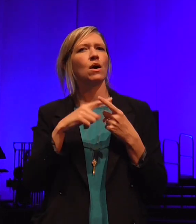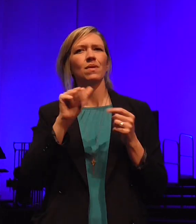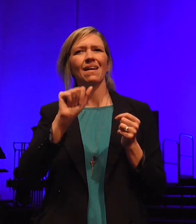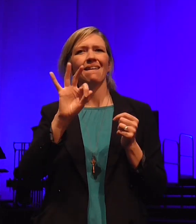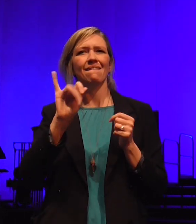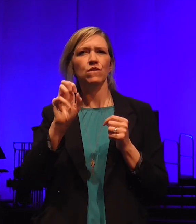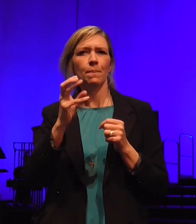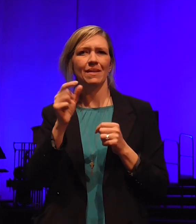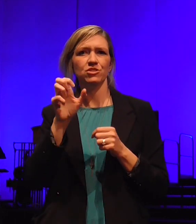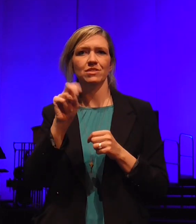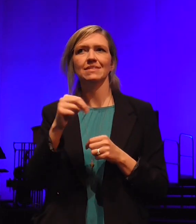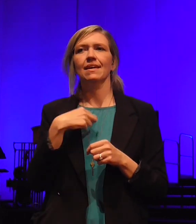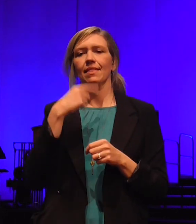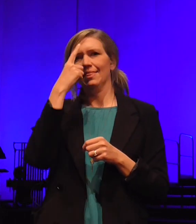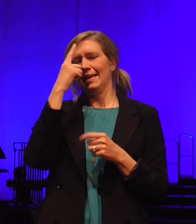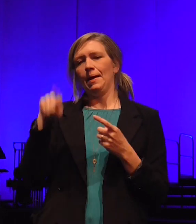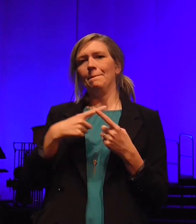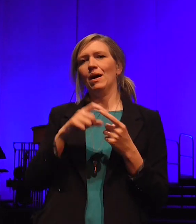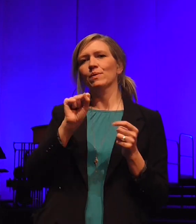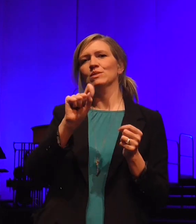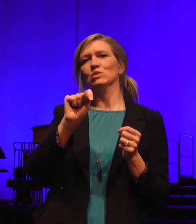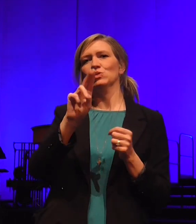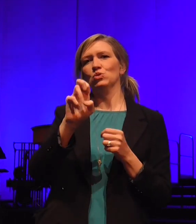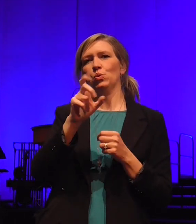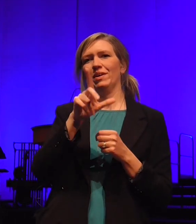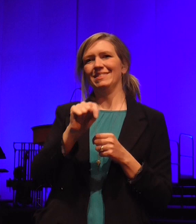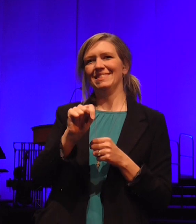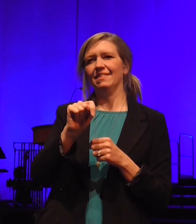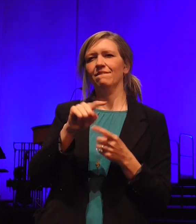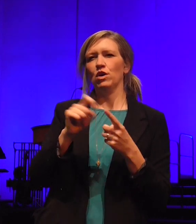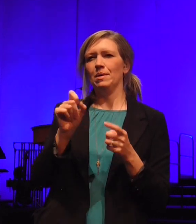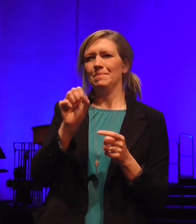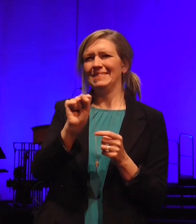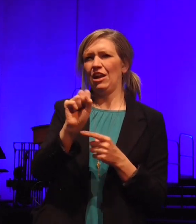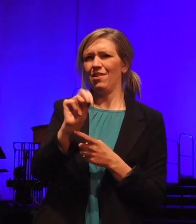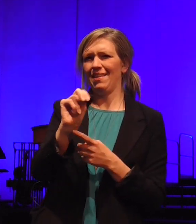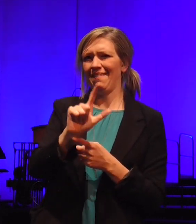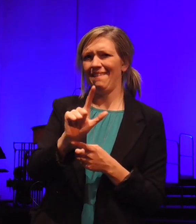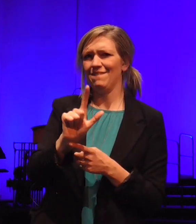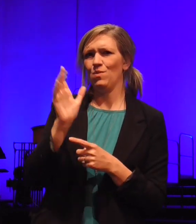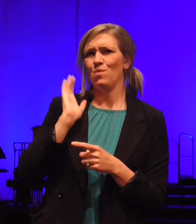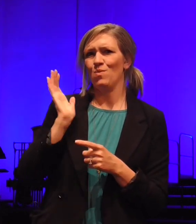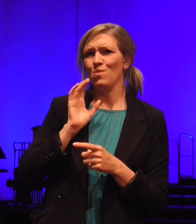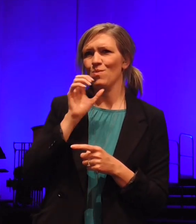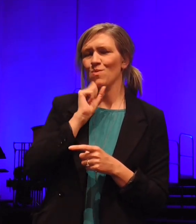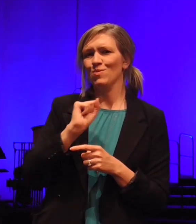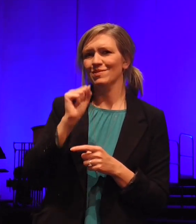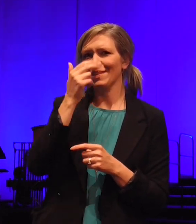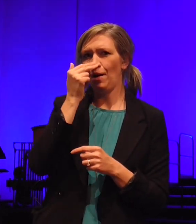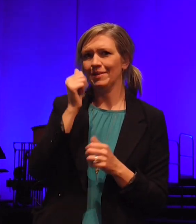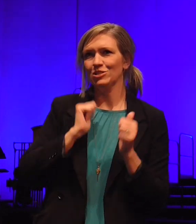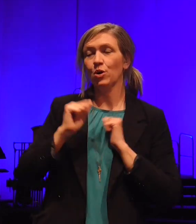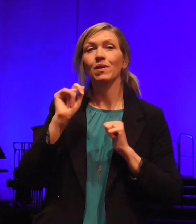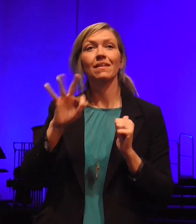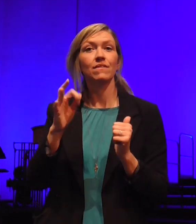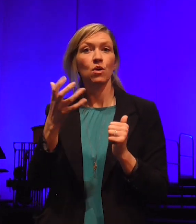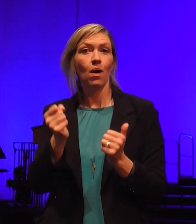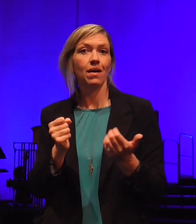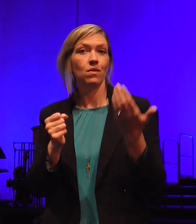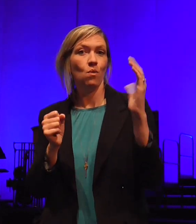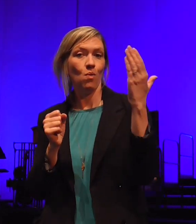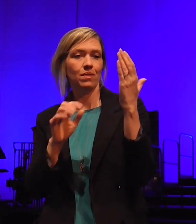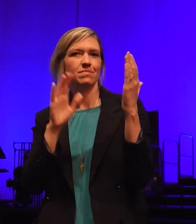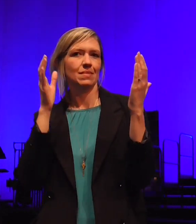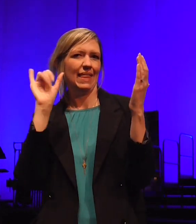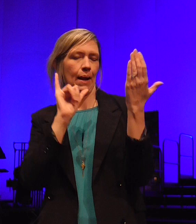I immediately go to Stuart Smalley from Saturday Night Live. So excuse me, you can join me if you choose. I'm just going to get it out of my system now. If you want, hold the mirror of your hand